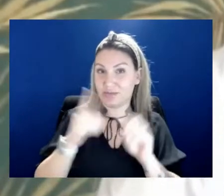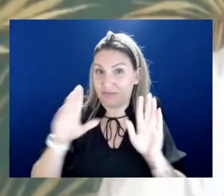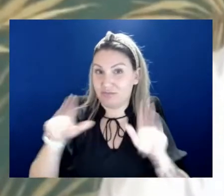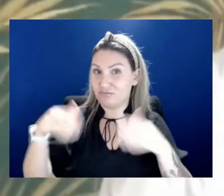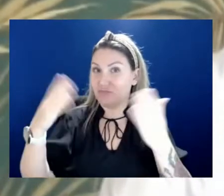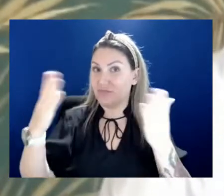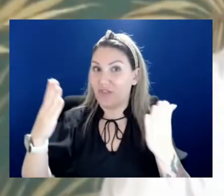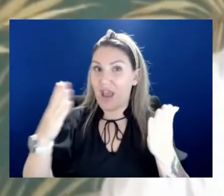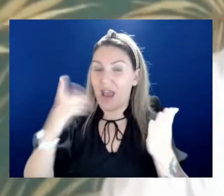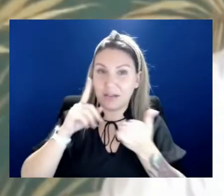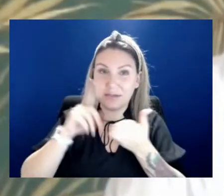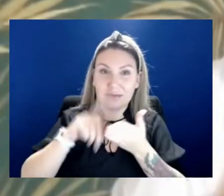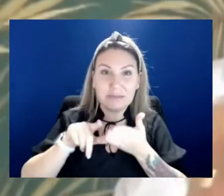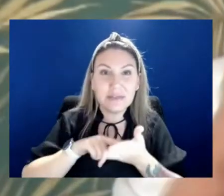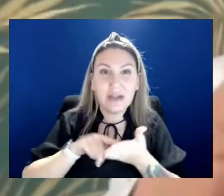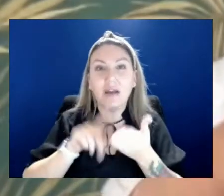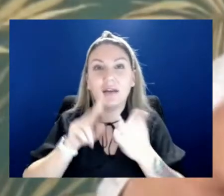investigation,